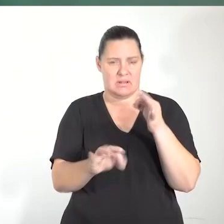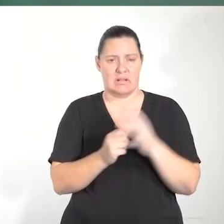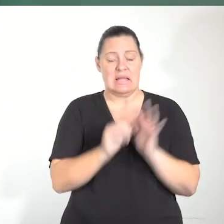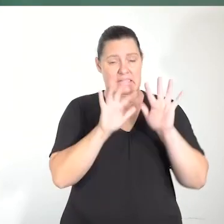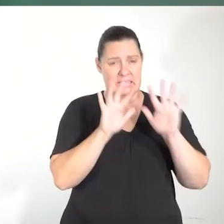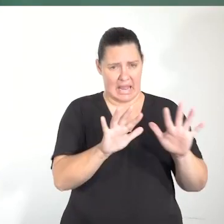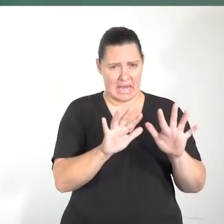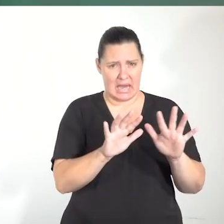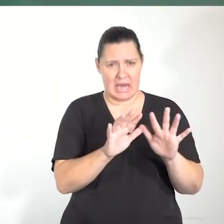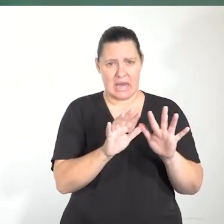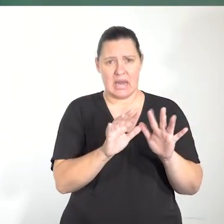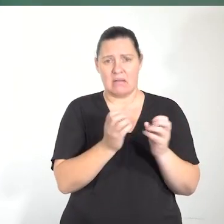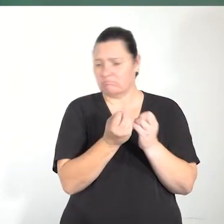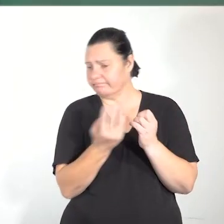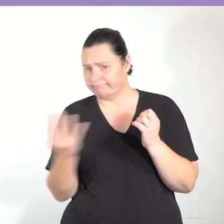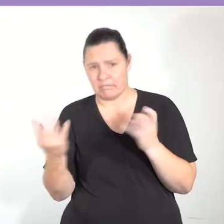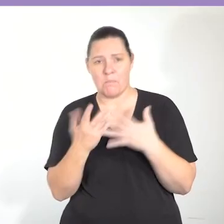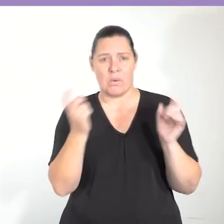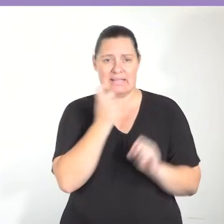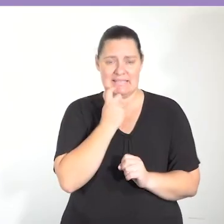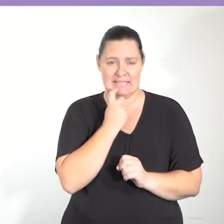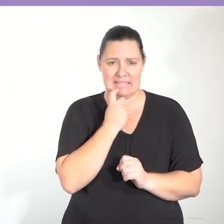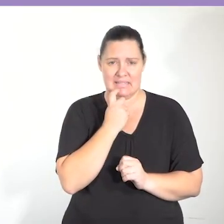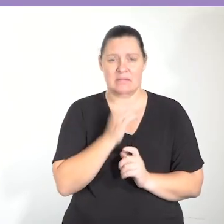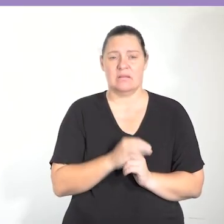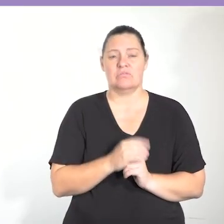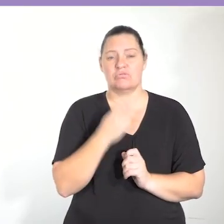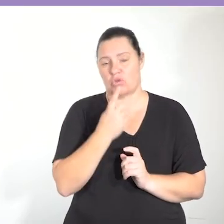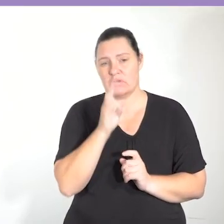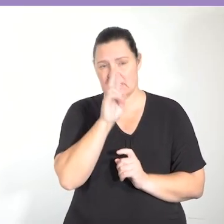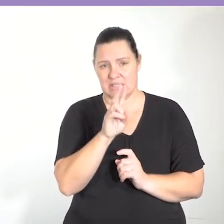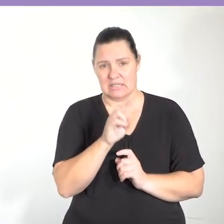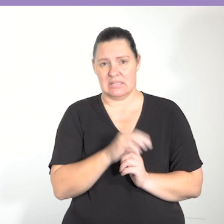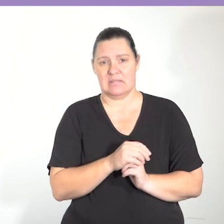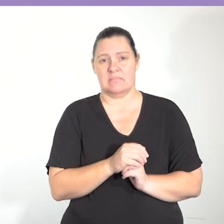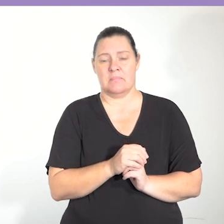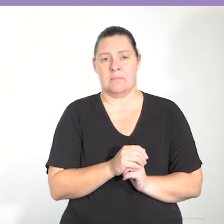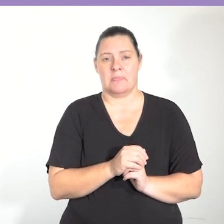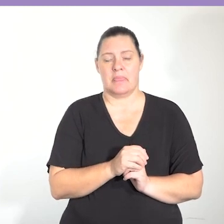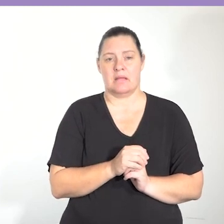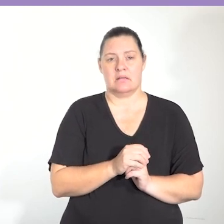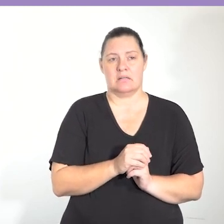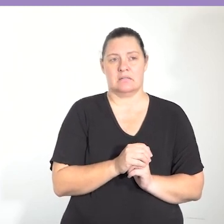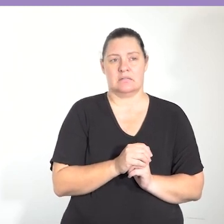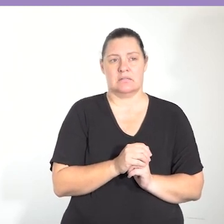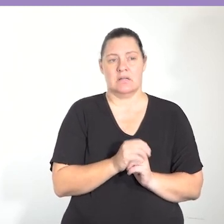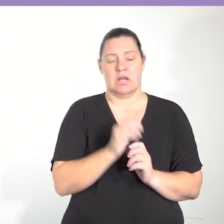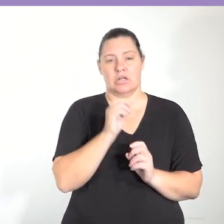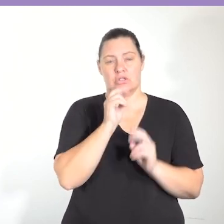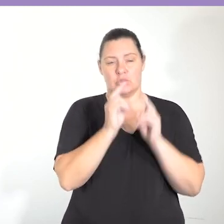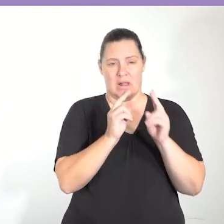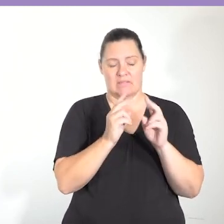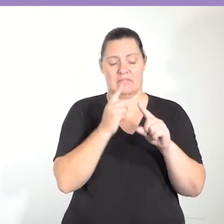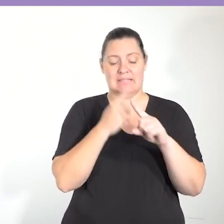10 are easier for us to work with. So let's look at this as 12 times 10. So these